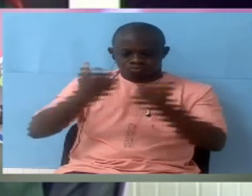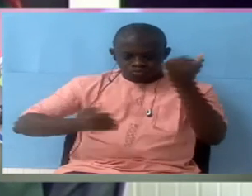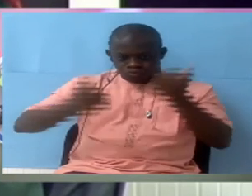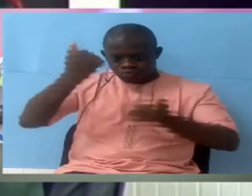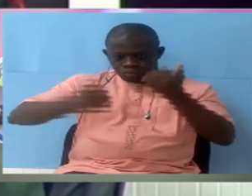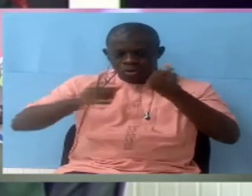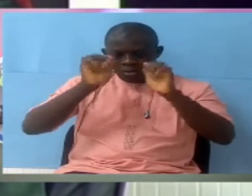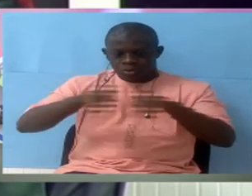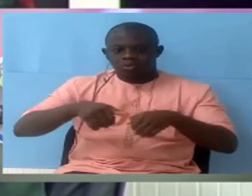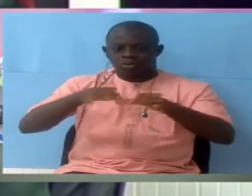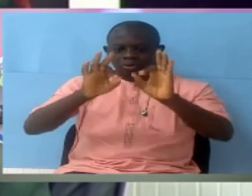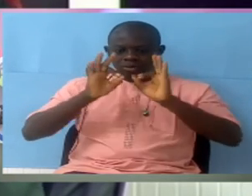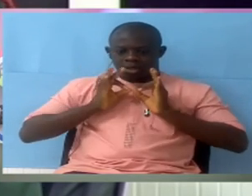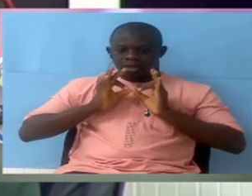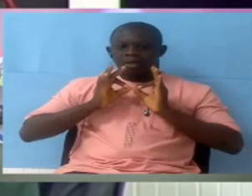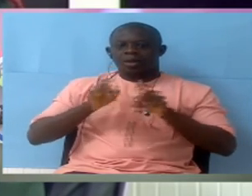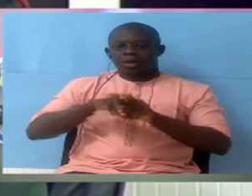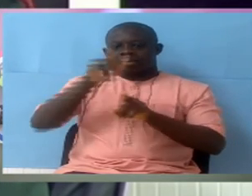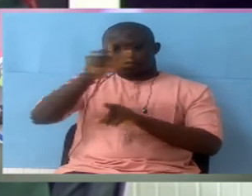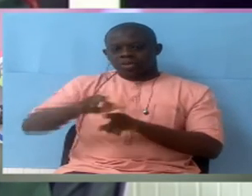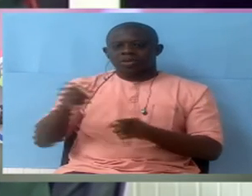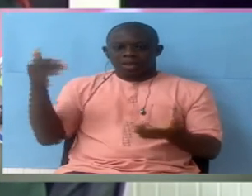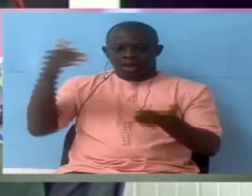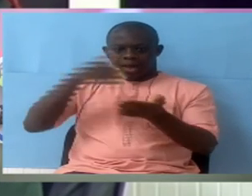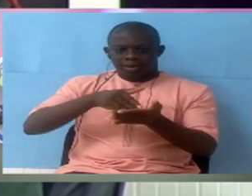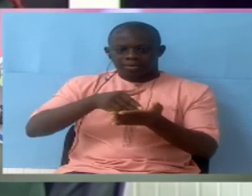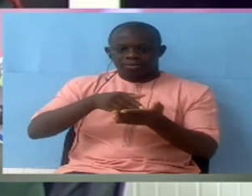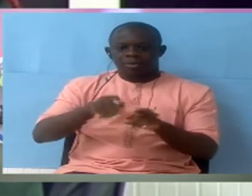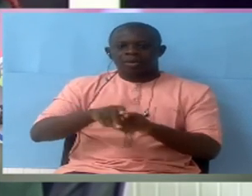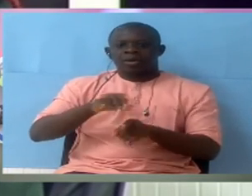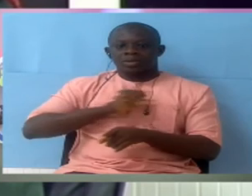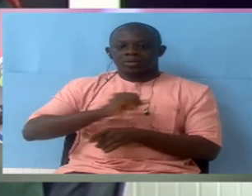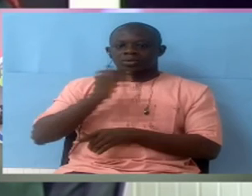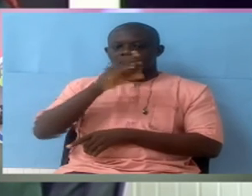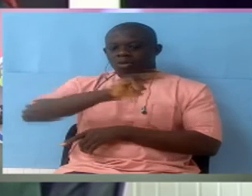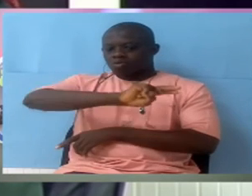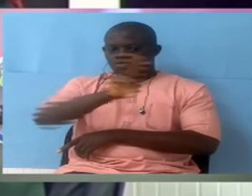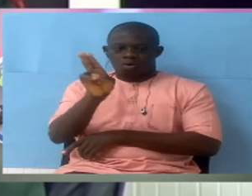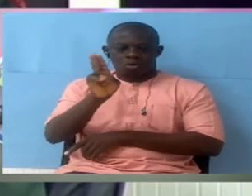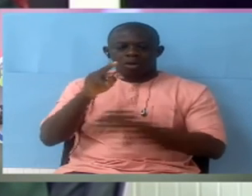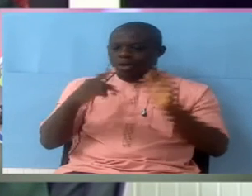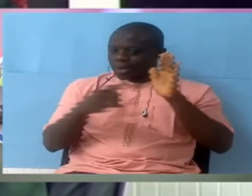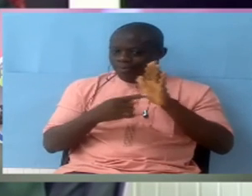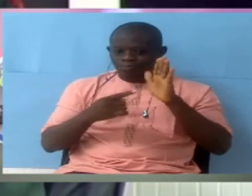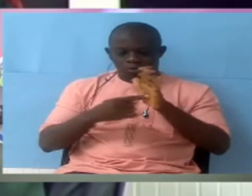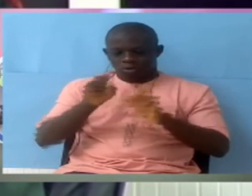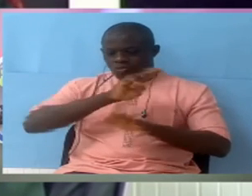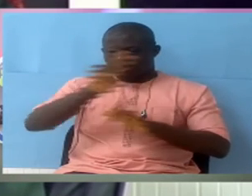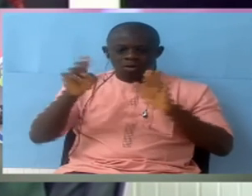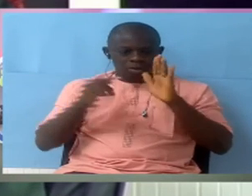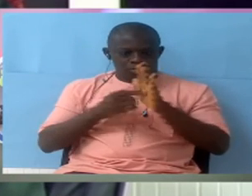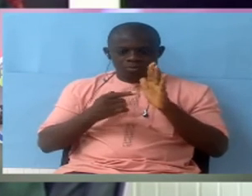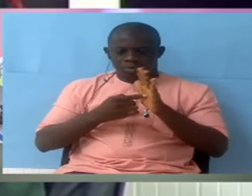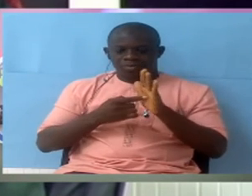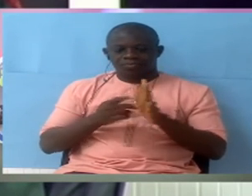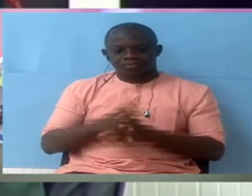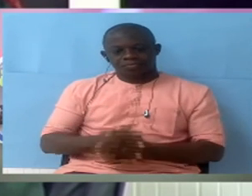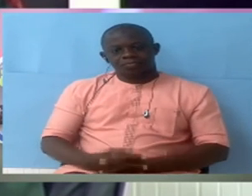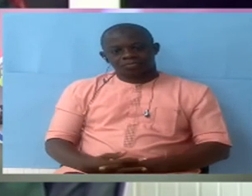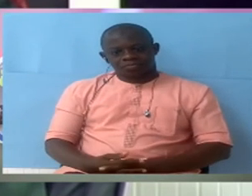bu de dang ko soxla mun na ebal moto de mu dem jeliko. He said no, it's not necessary. Mune ma dede jaruko.